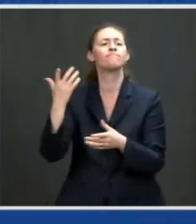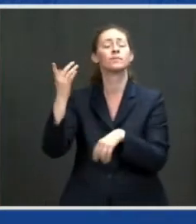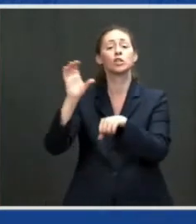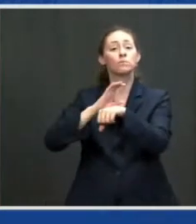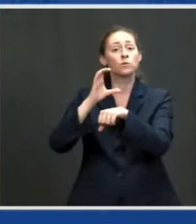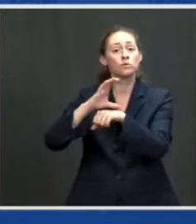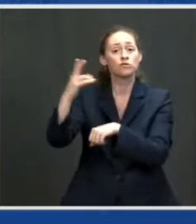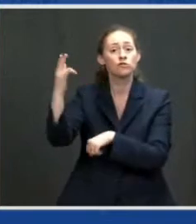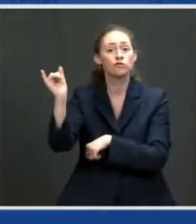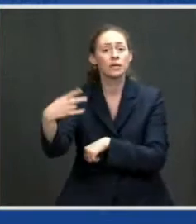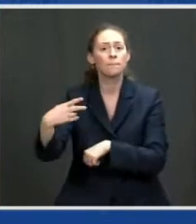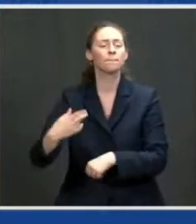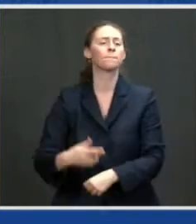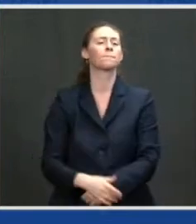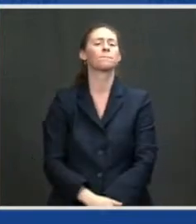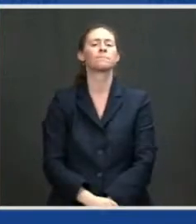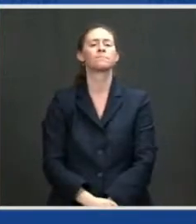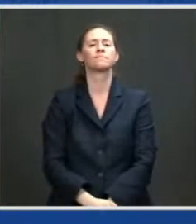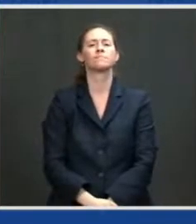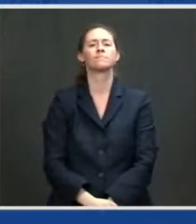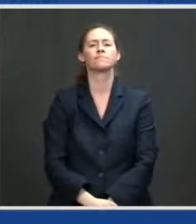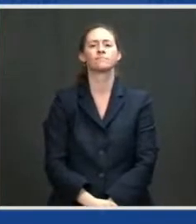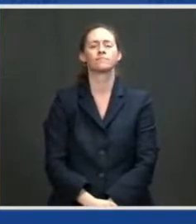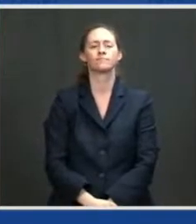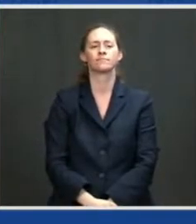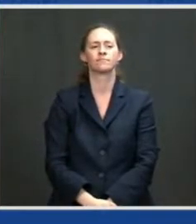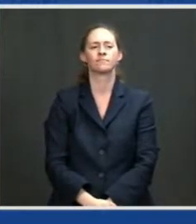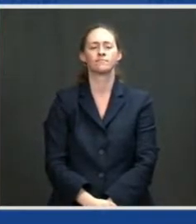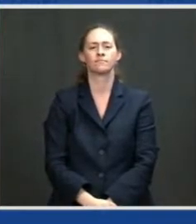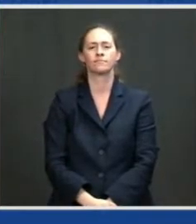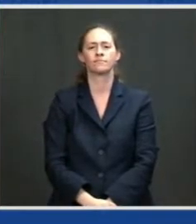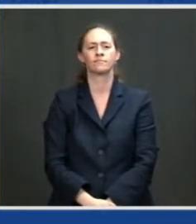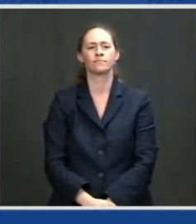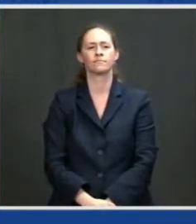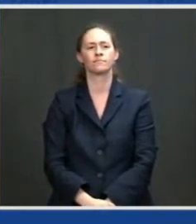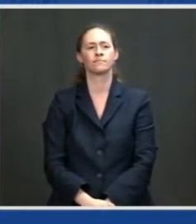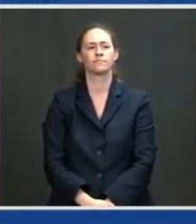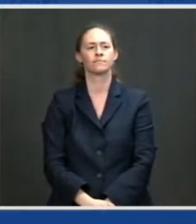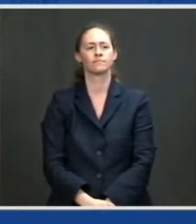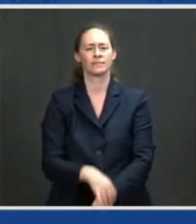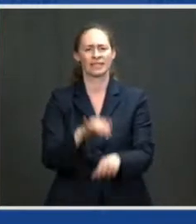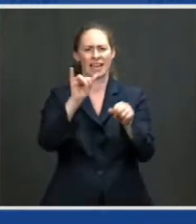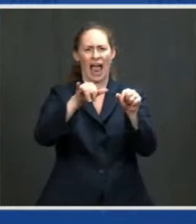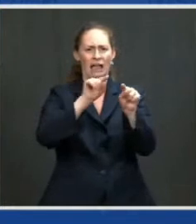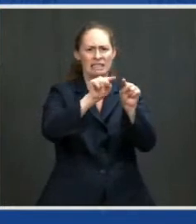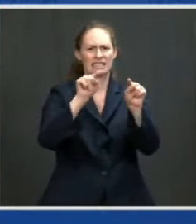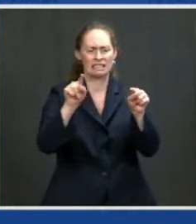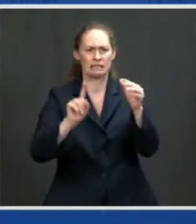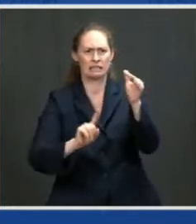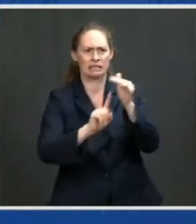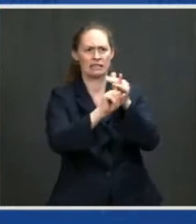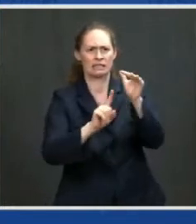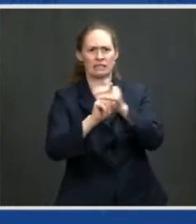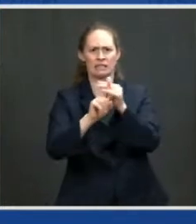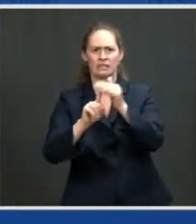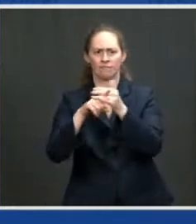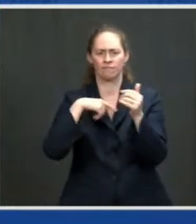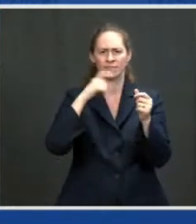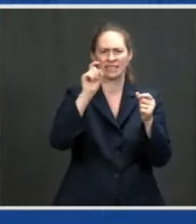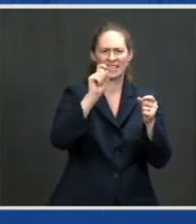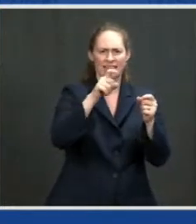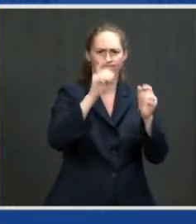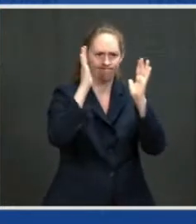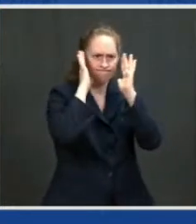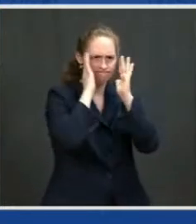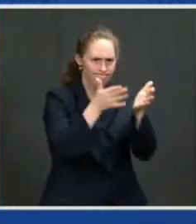anti-competitive practices that hurt small businesses and families. Fixing those problems can help build a more dynamic, innovative